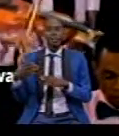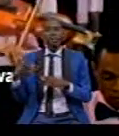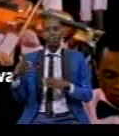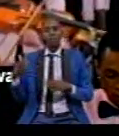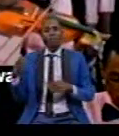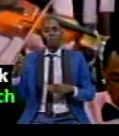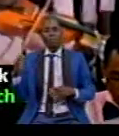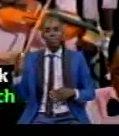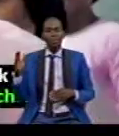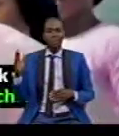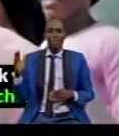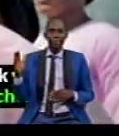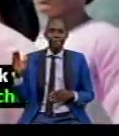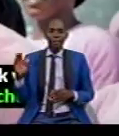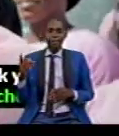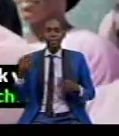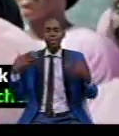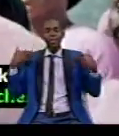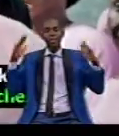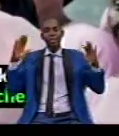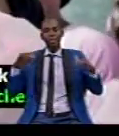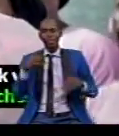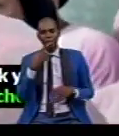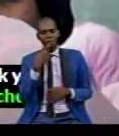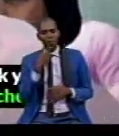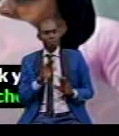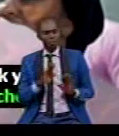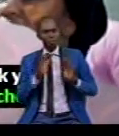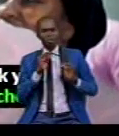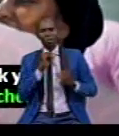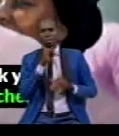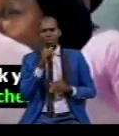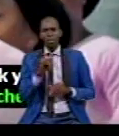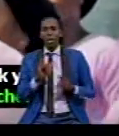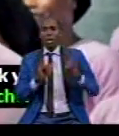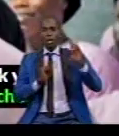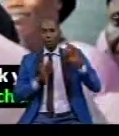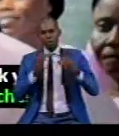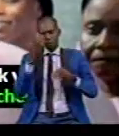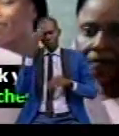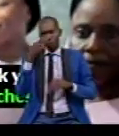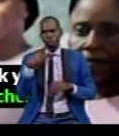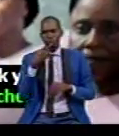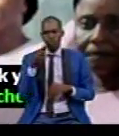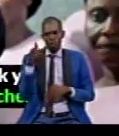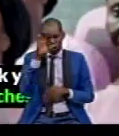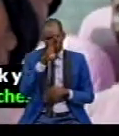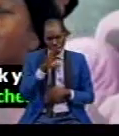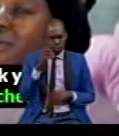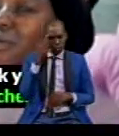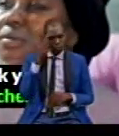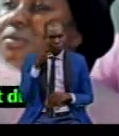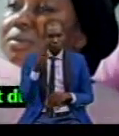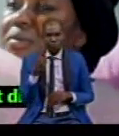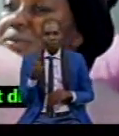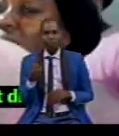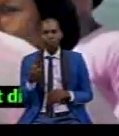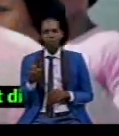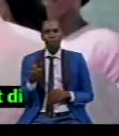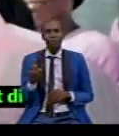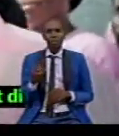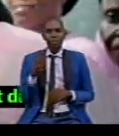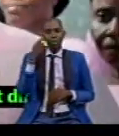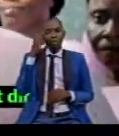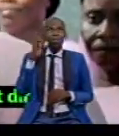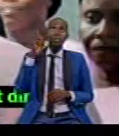Christ. Christ as Savior, Christ as Lord, Christ as the one that